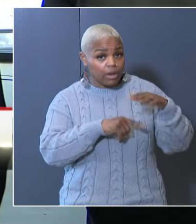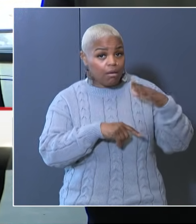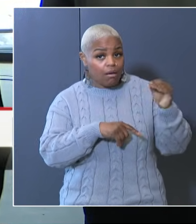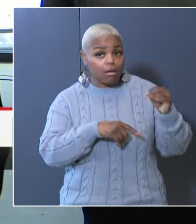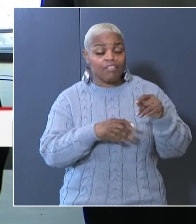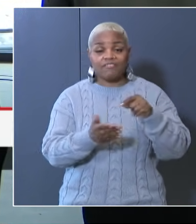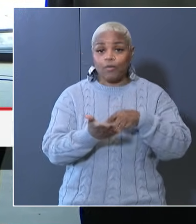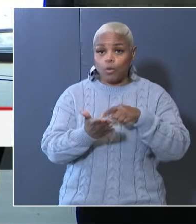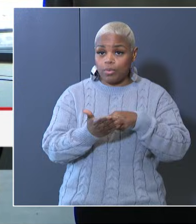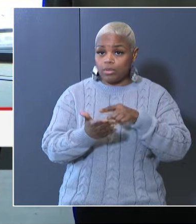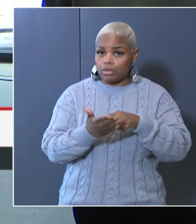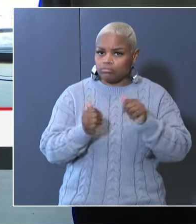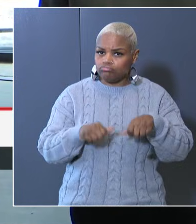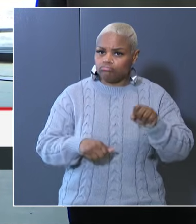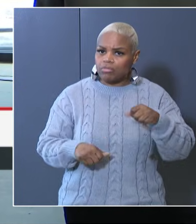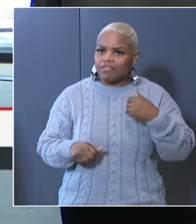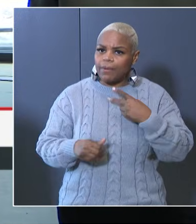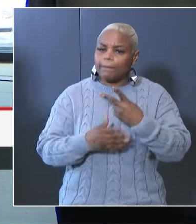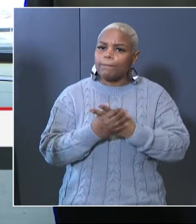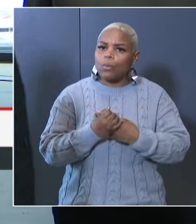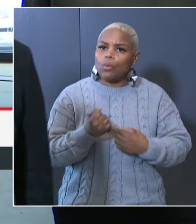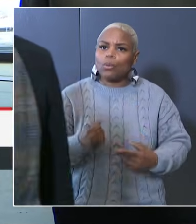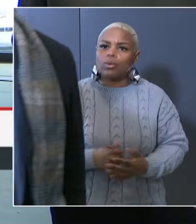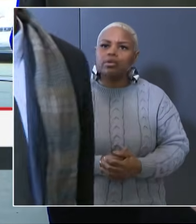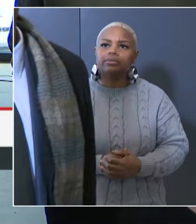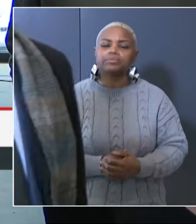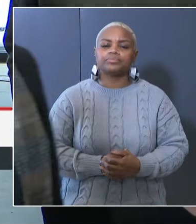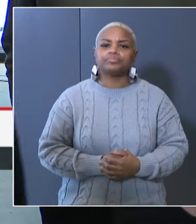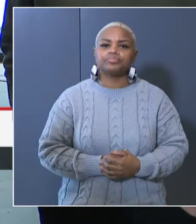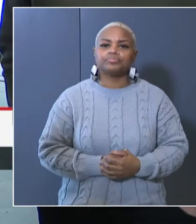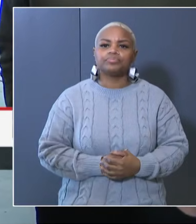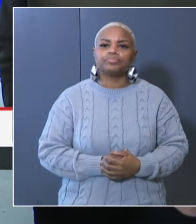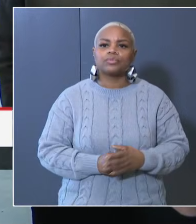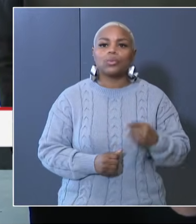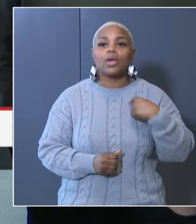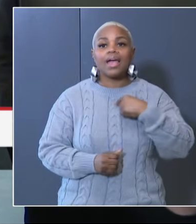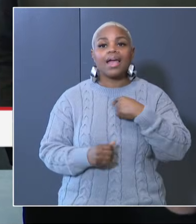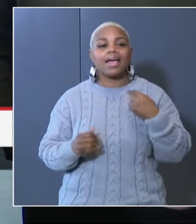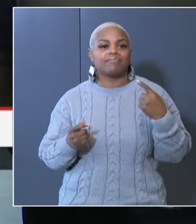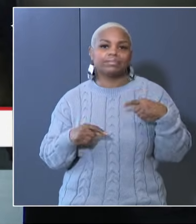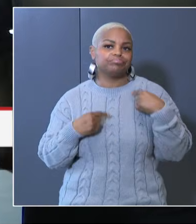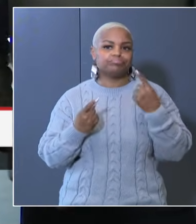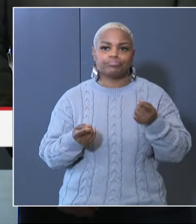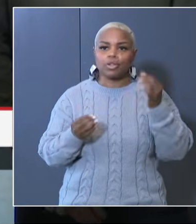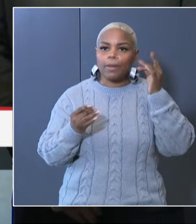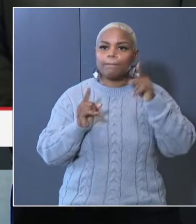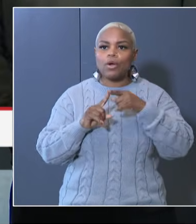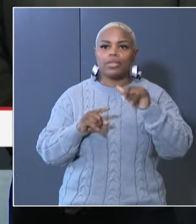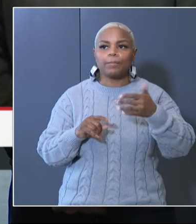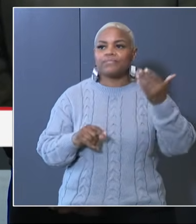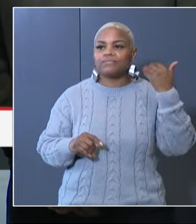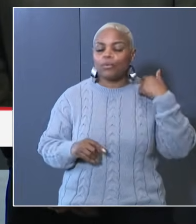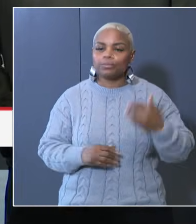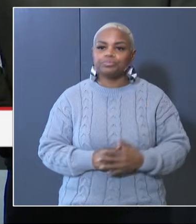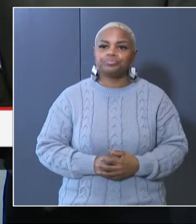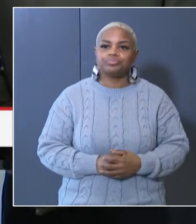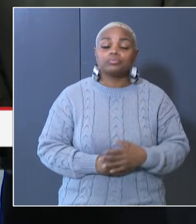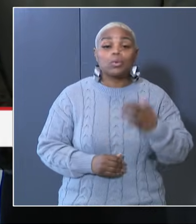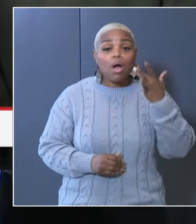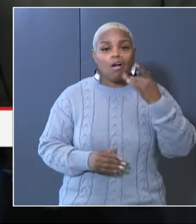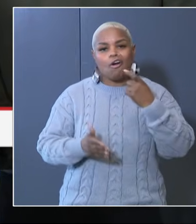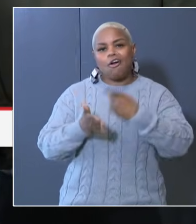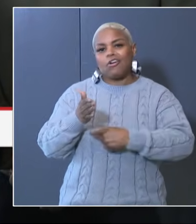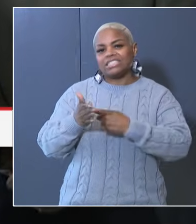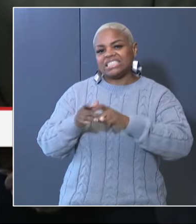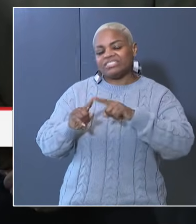for the cost difference. And we're seeing that in even our municipal construction. We're going to see it